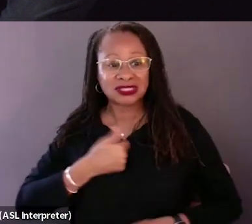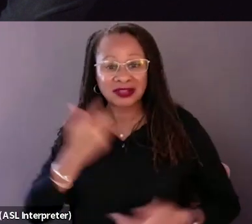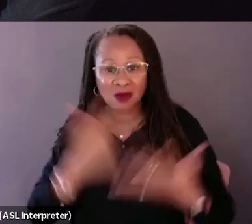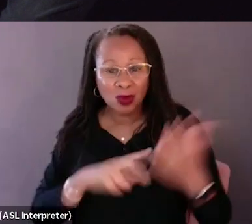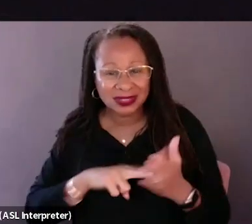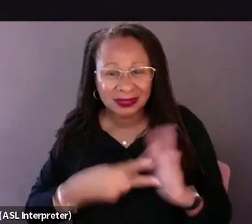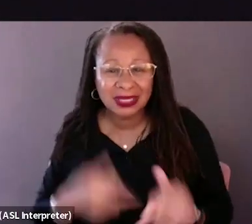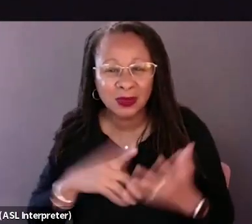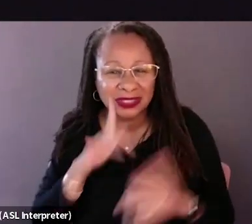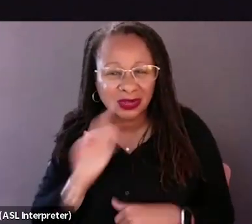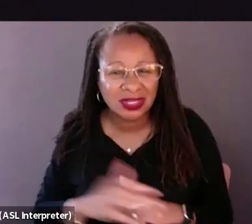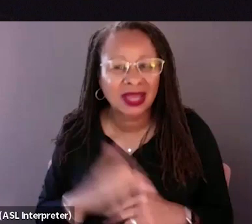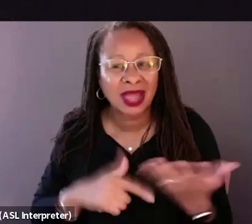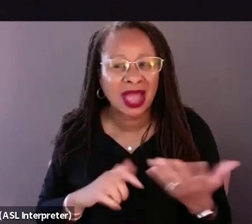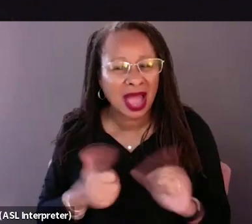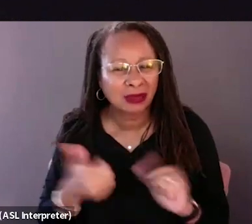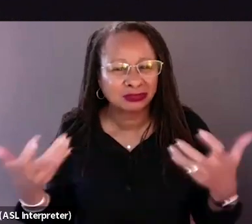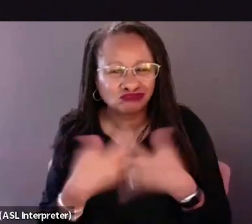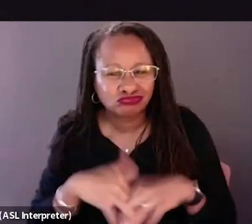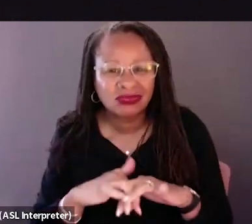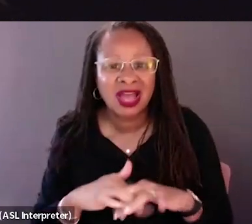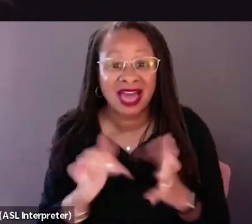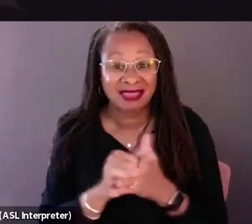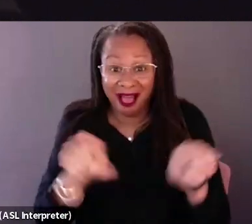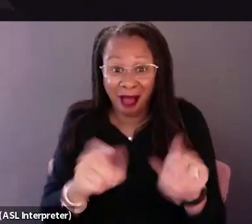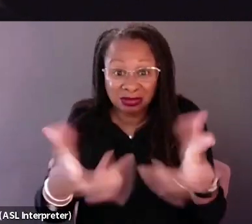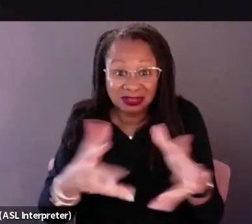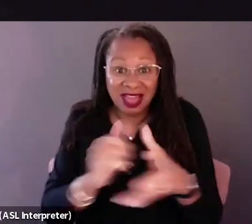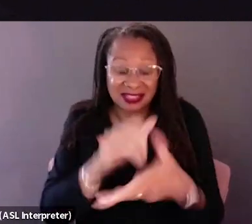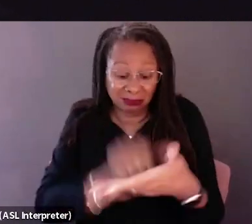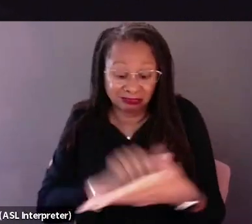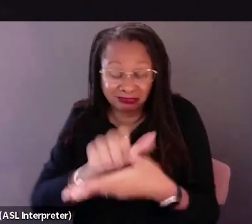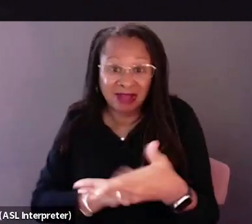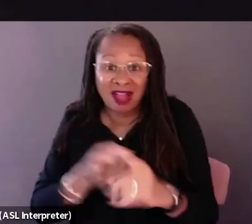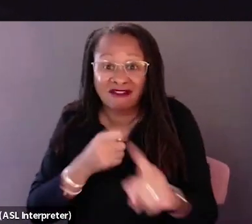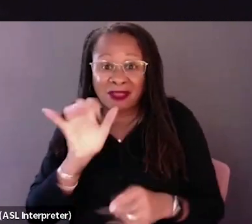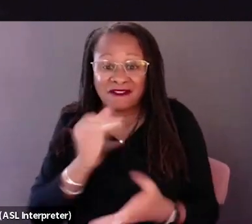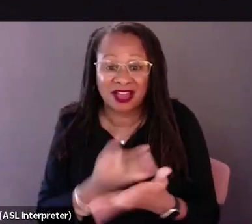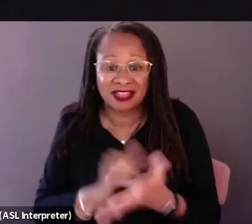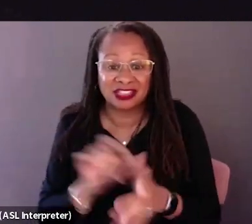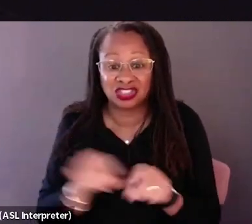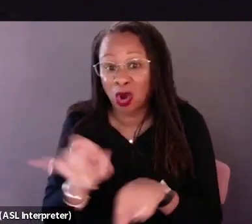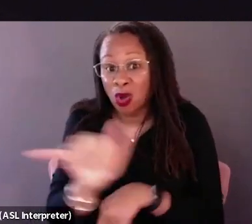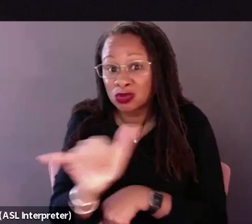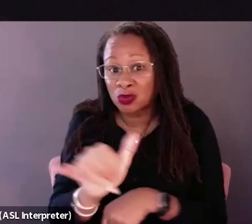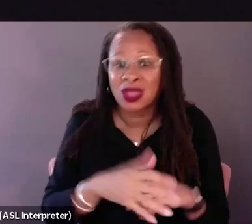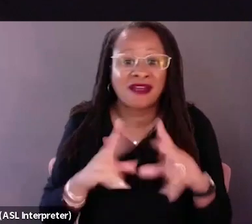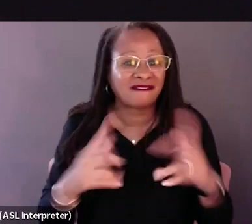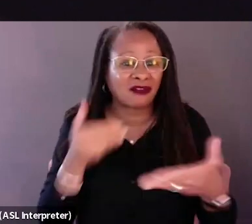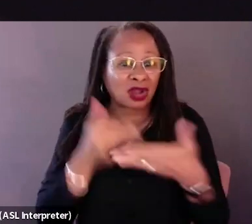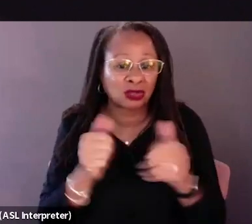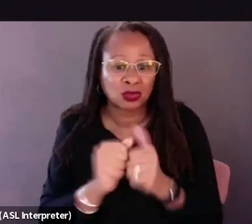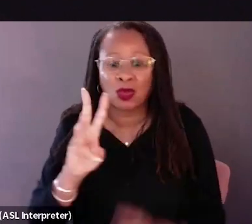that mean? It's just that happened. Does that detract from the fact that she, you know, also was very close with